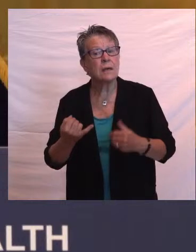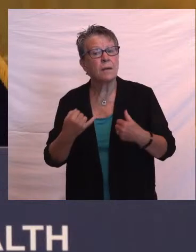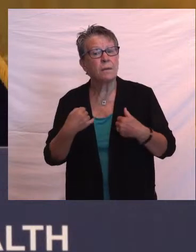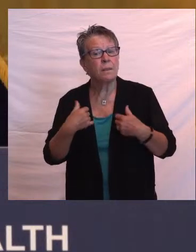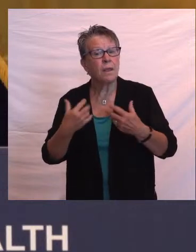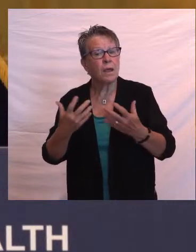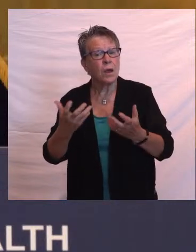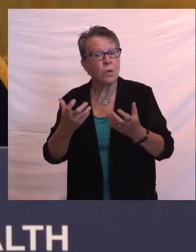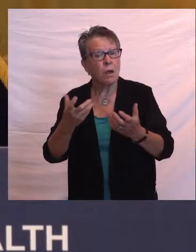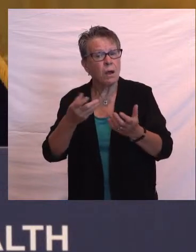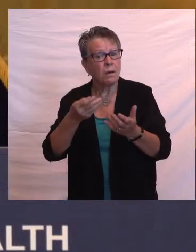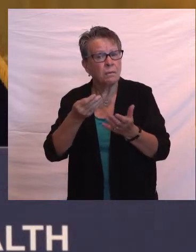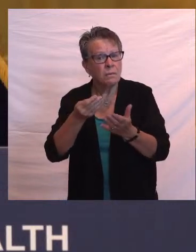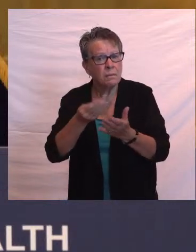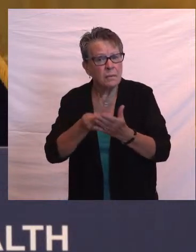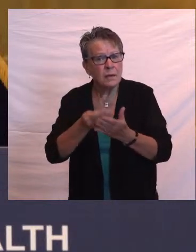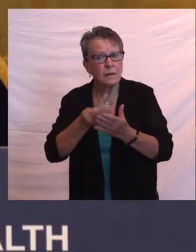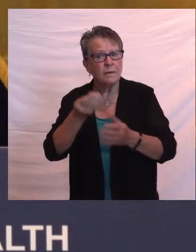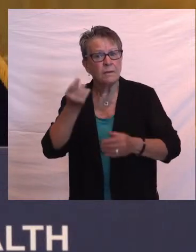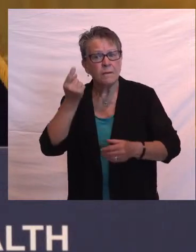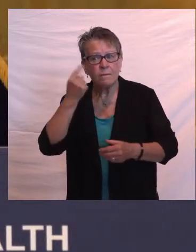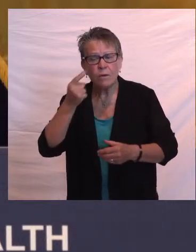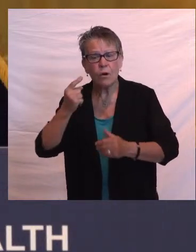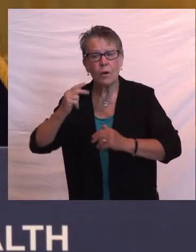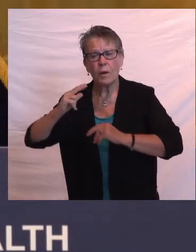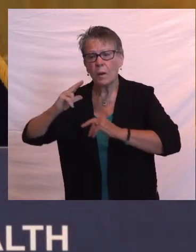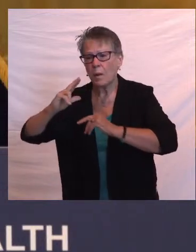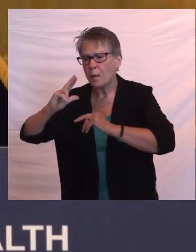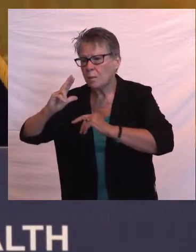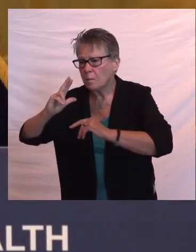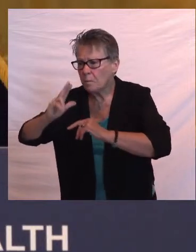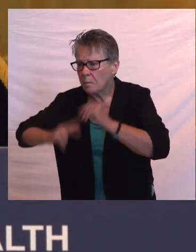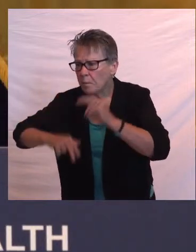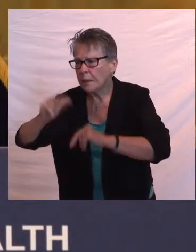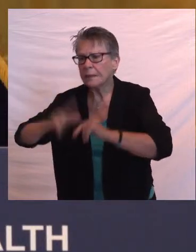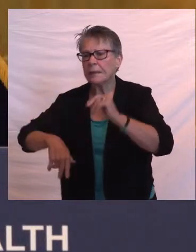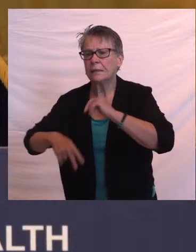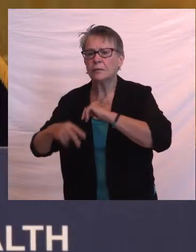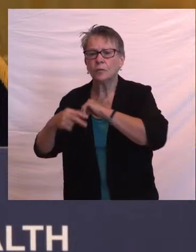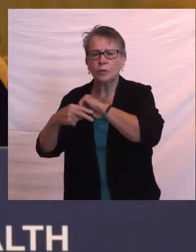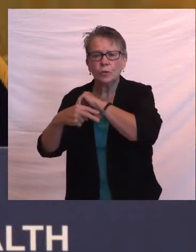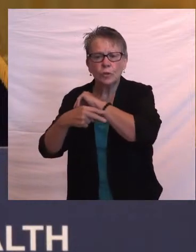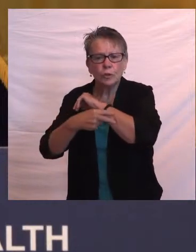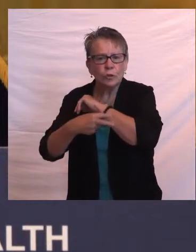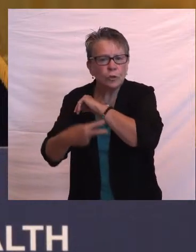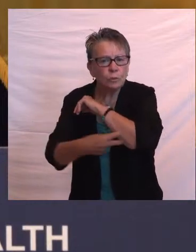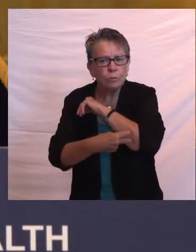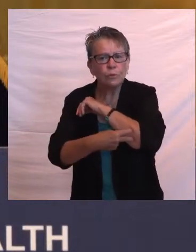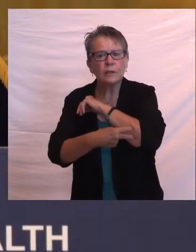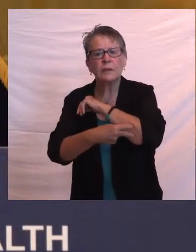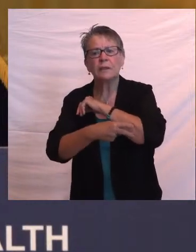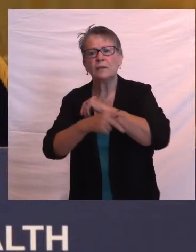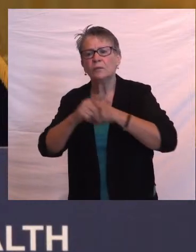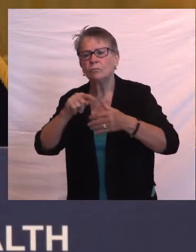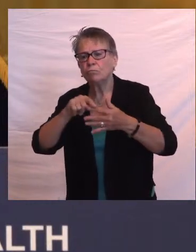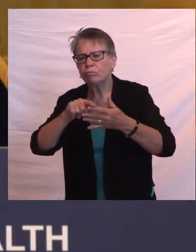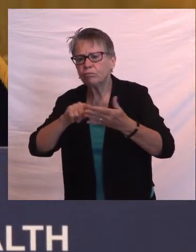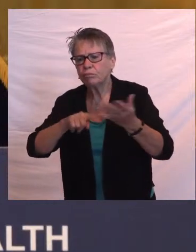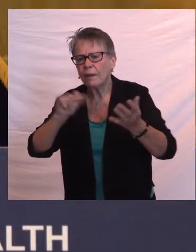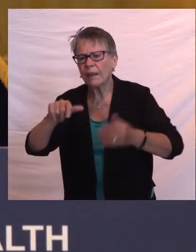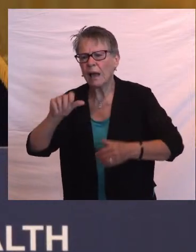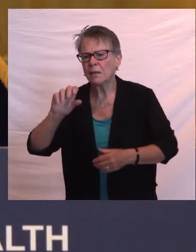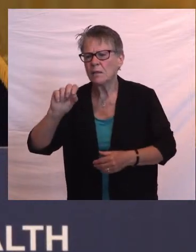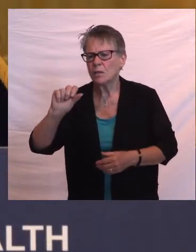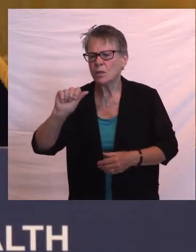lifted. And I will keep fighting until we get both. It's the single biggest tax increase on the